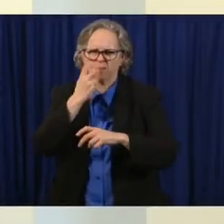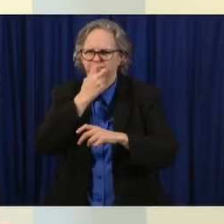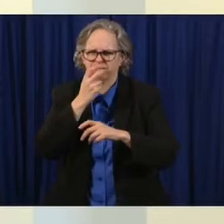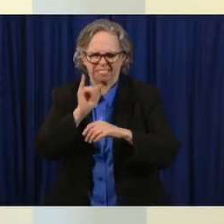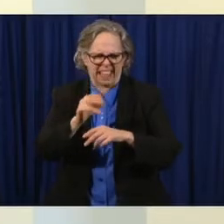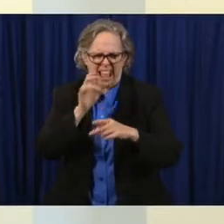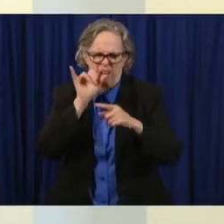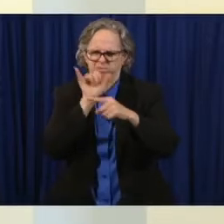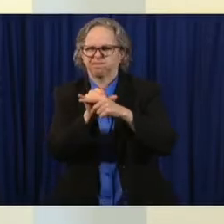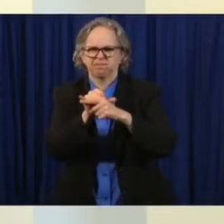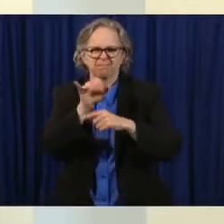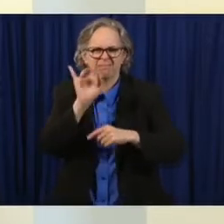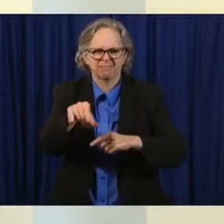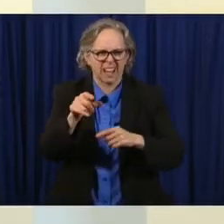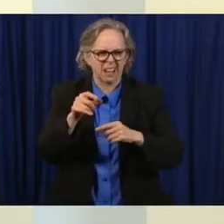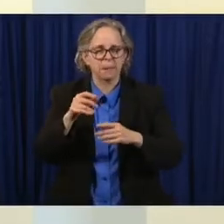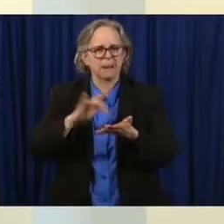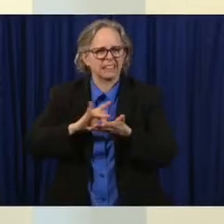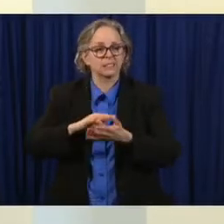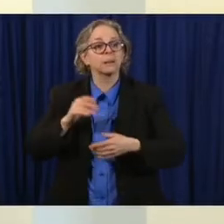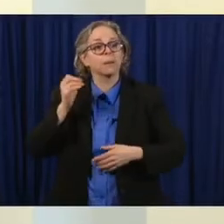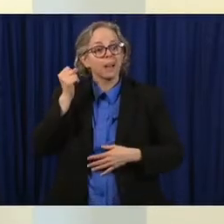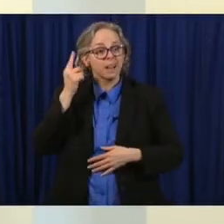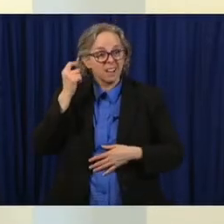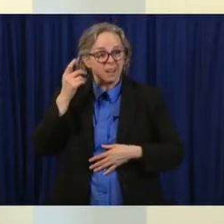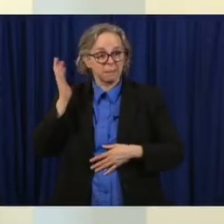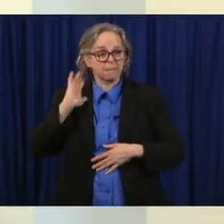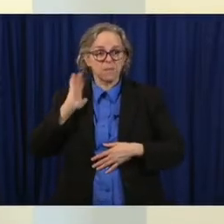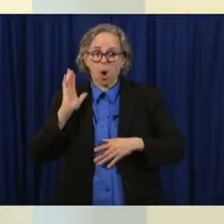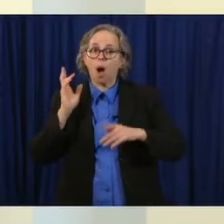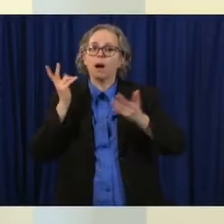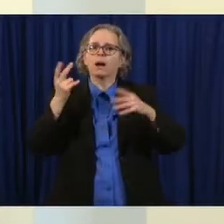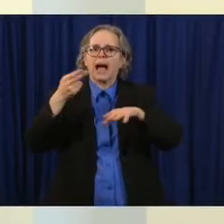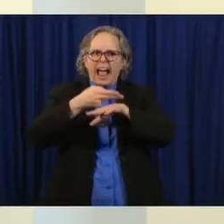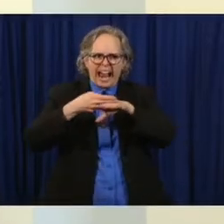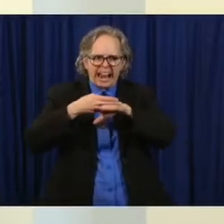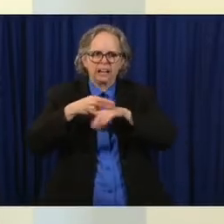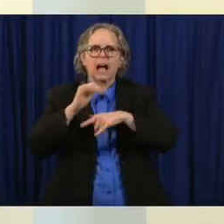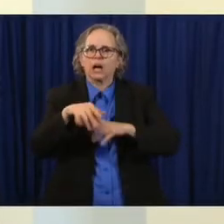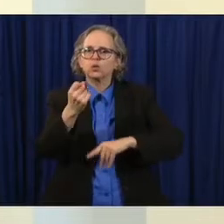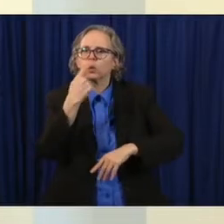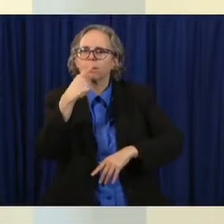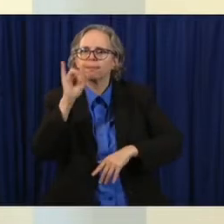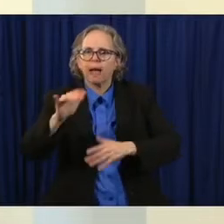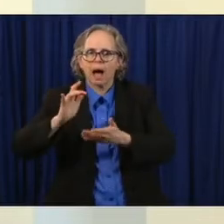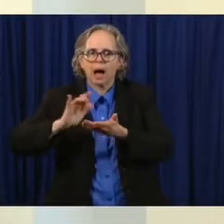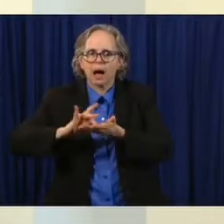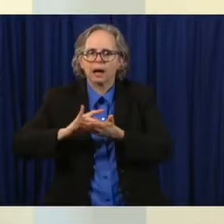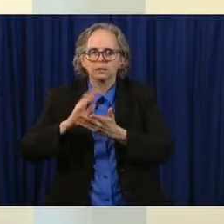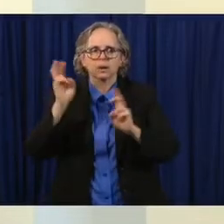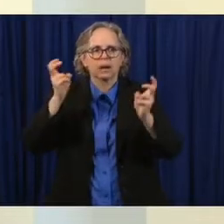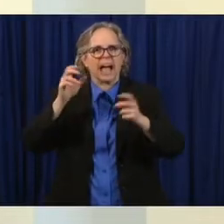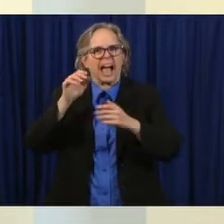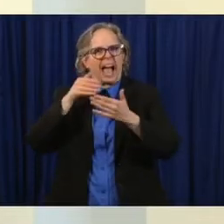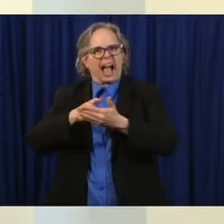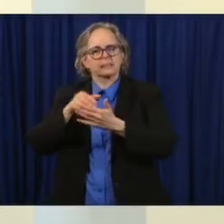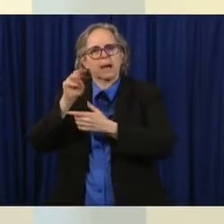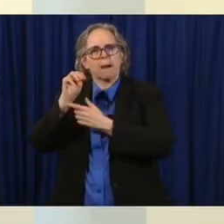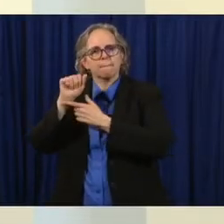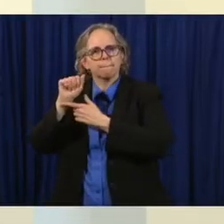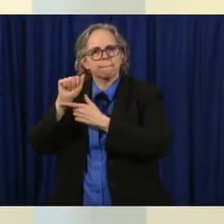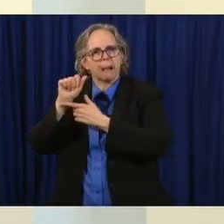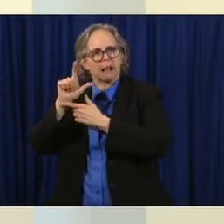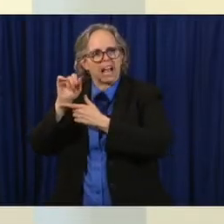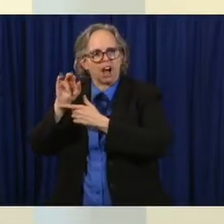anti-malarial. Governor, we took it going to Haiti, if you remember. And that drug has also been in short supply, as